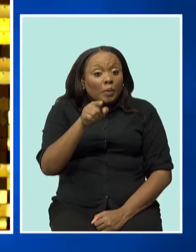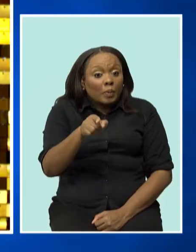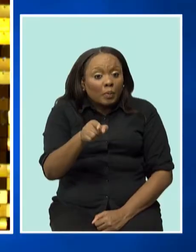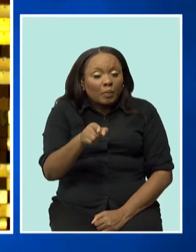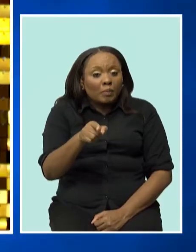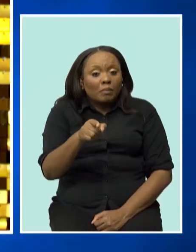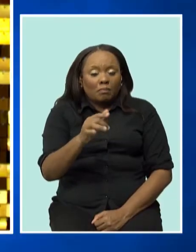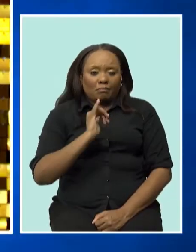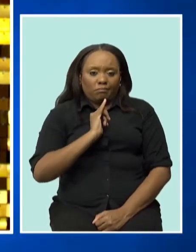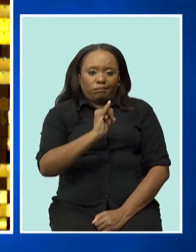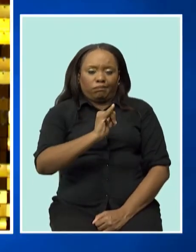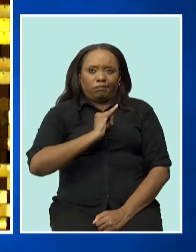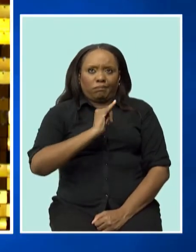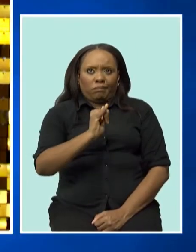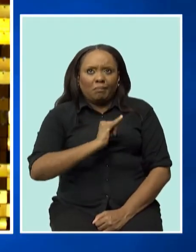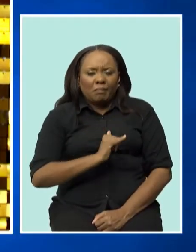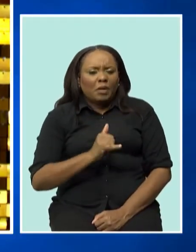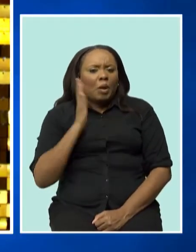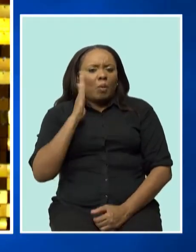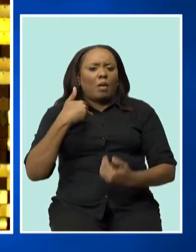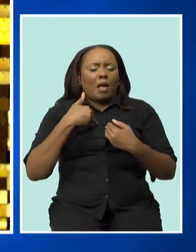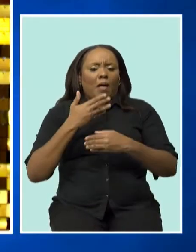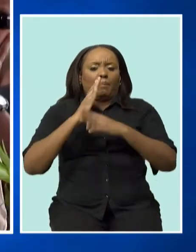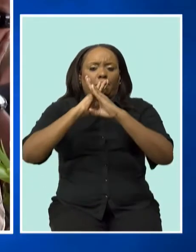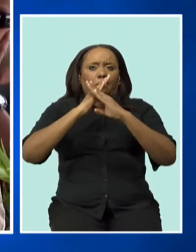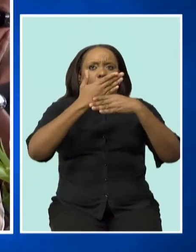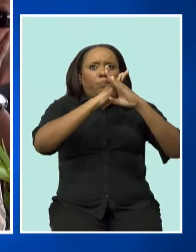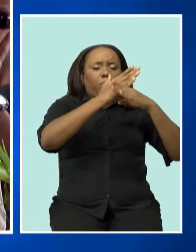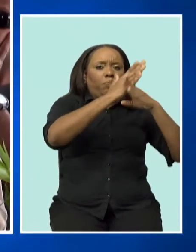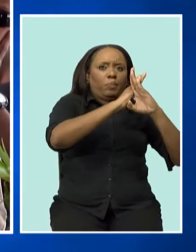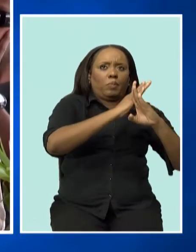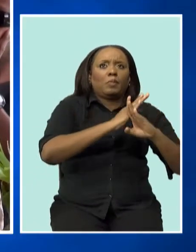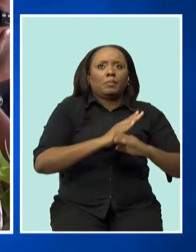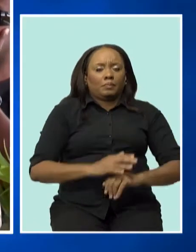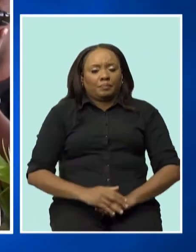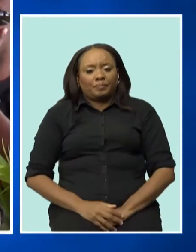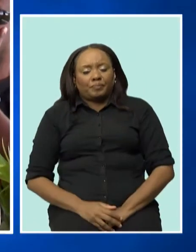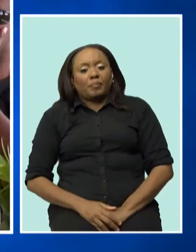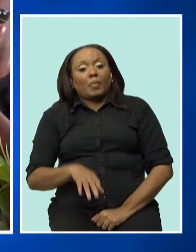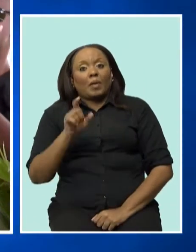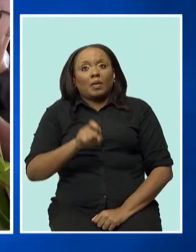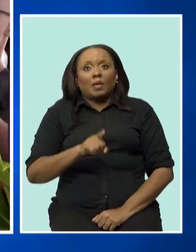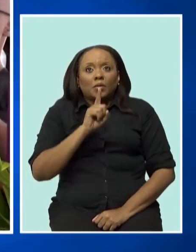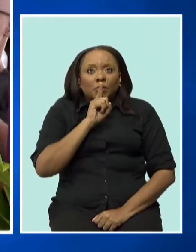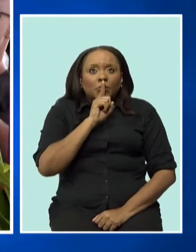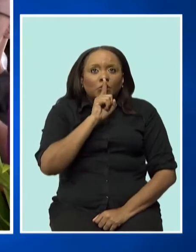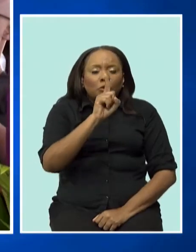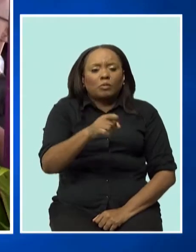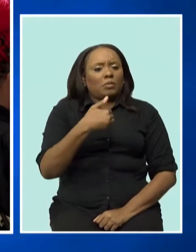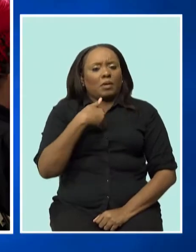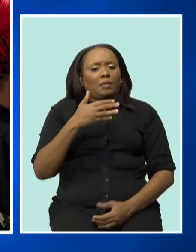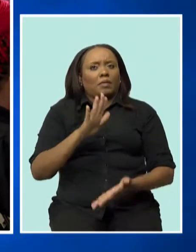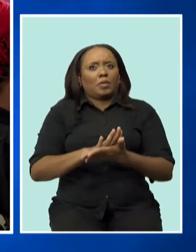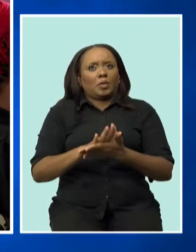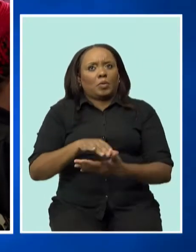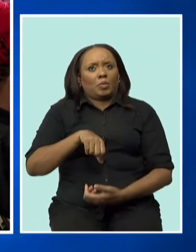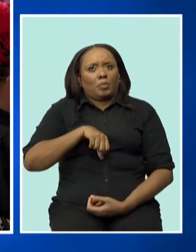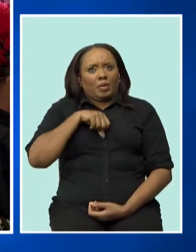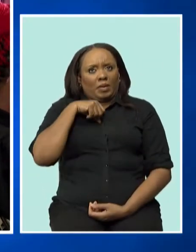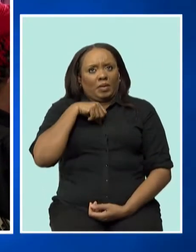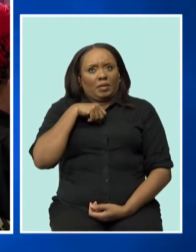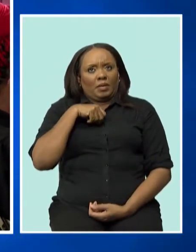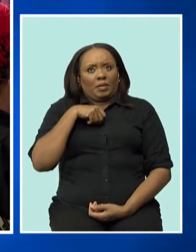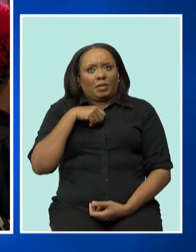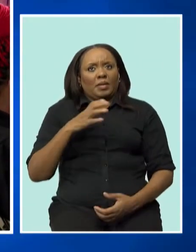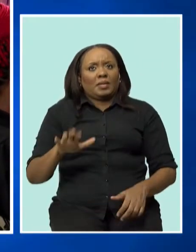have obstacles along the way. Encouraging the current crop of students to embody elements of school pride, Senator Parrish